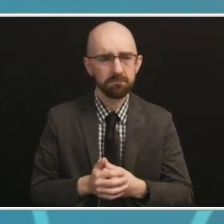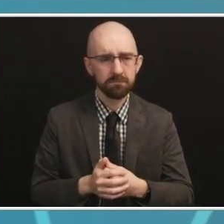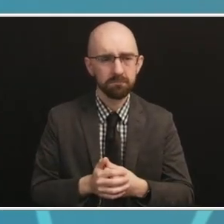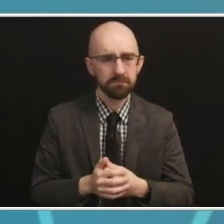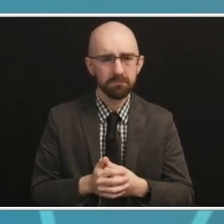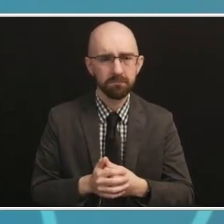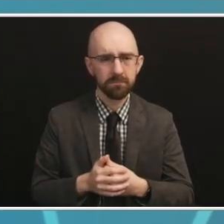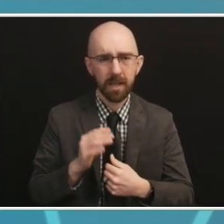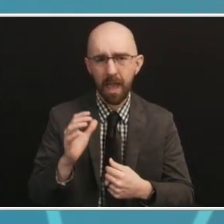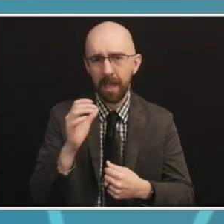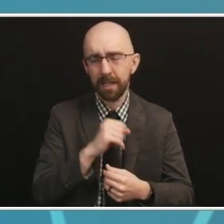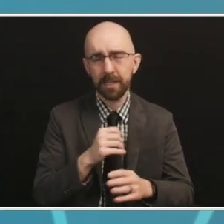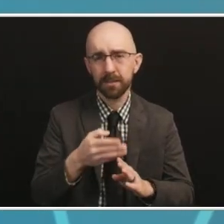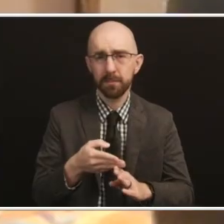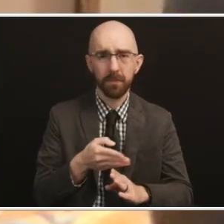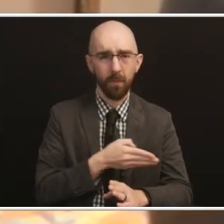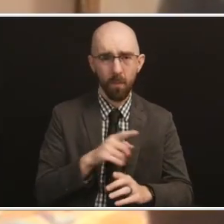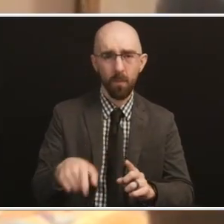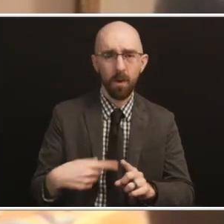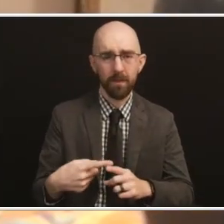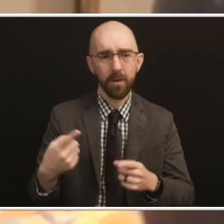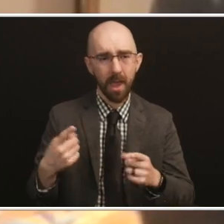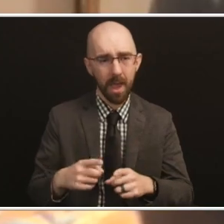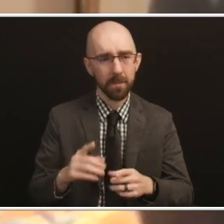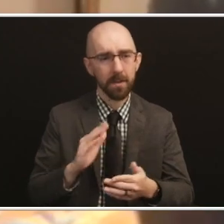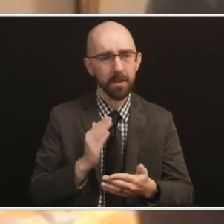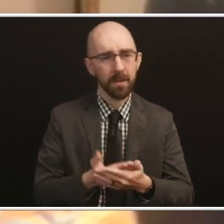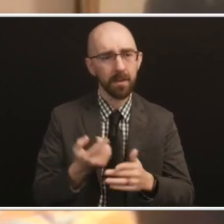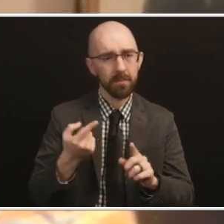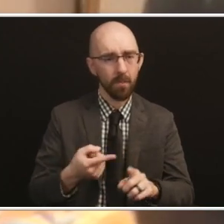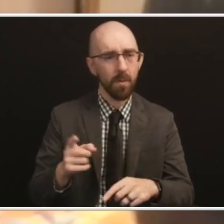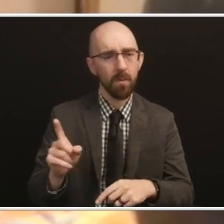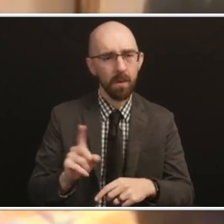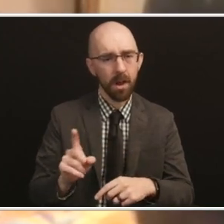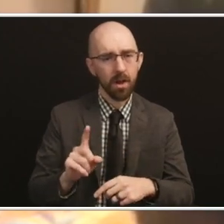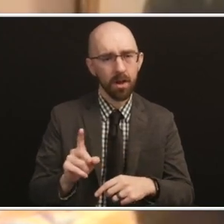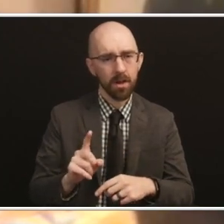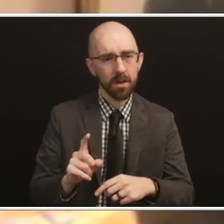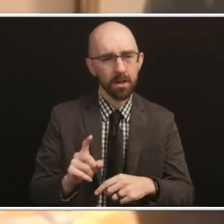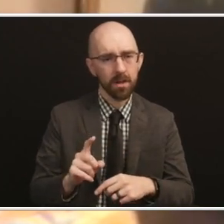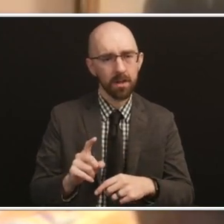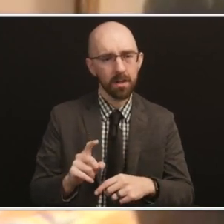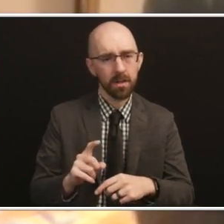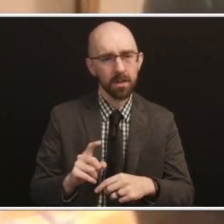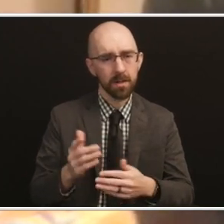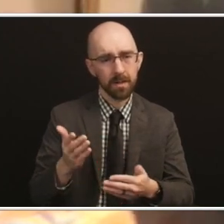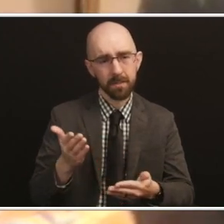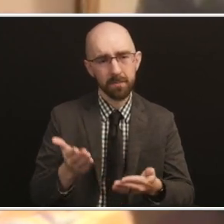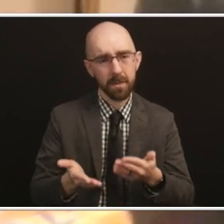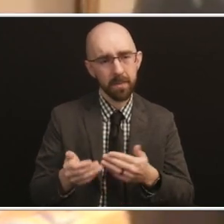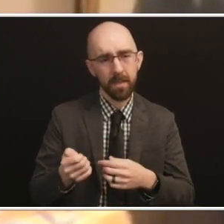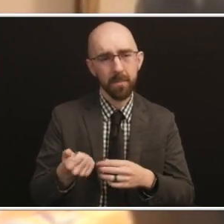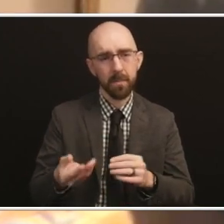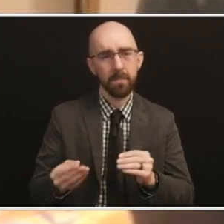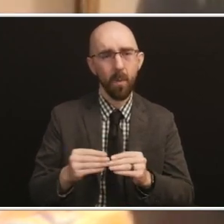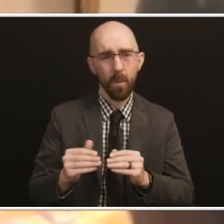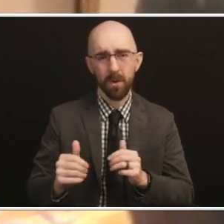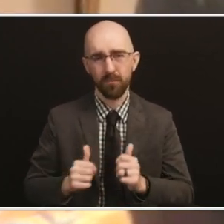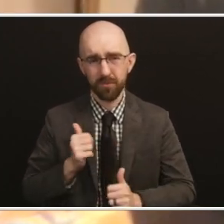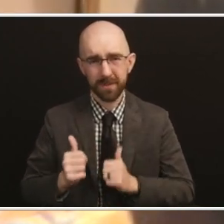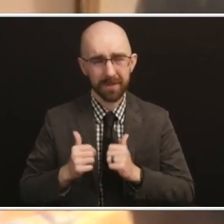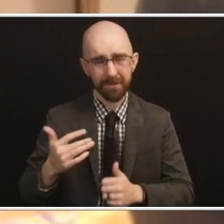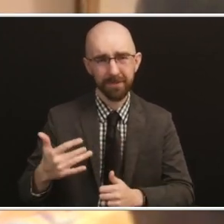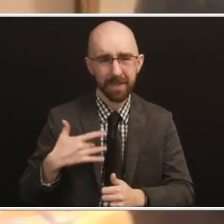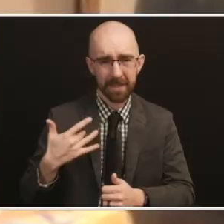I guess before when that happened, it got to the point where maybe a little more aggressive feeling